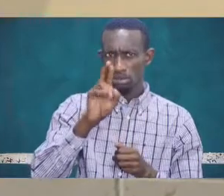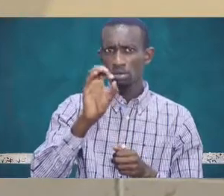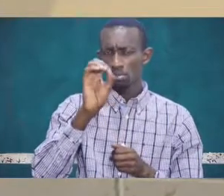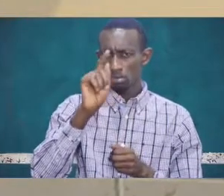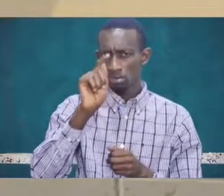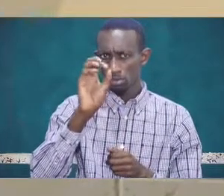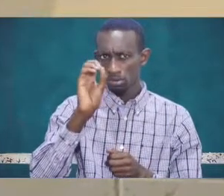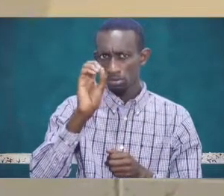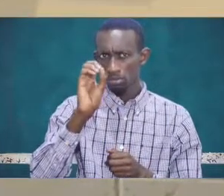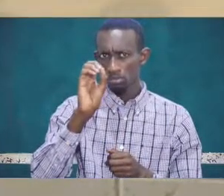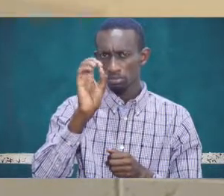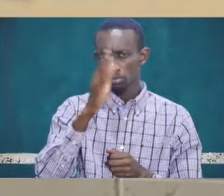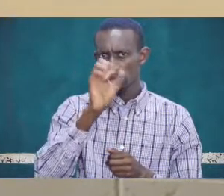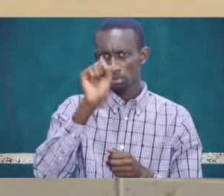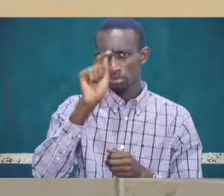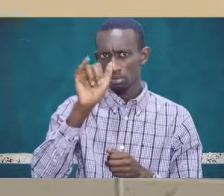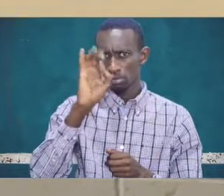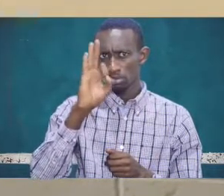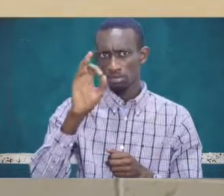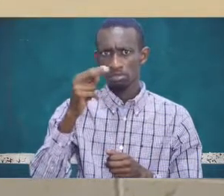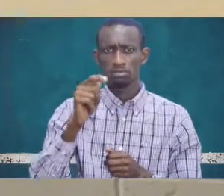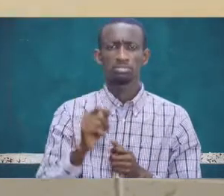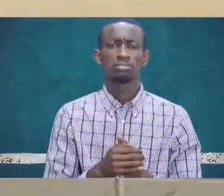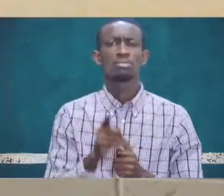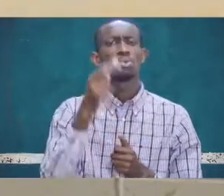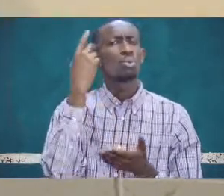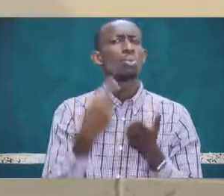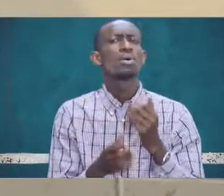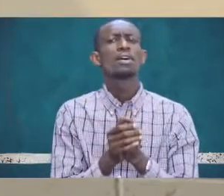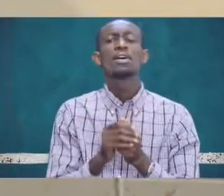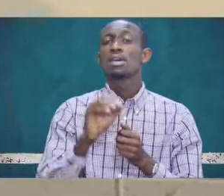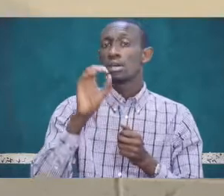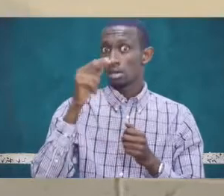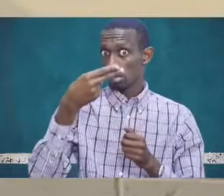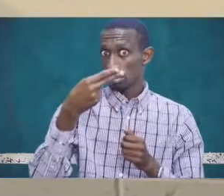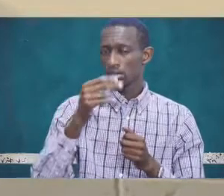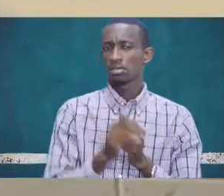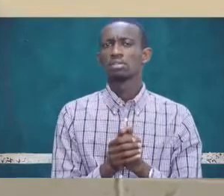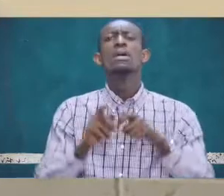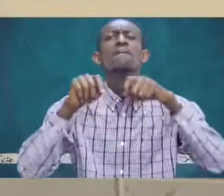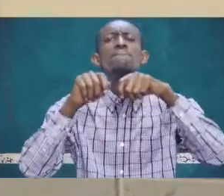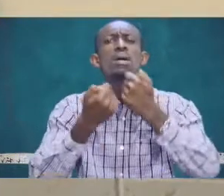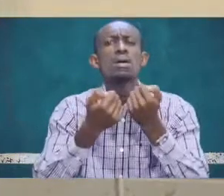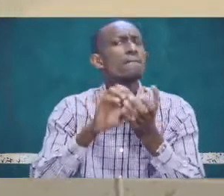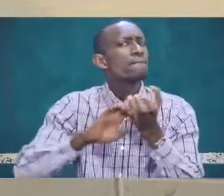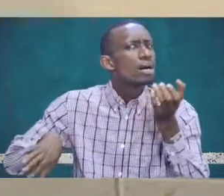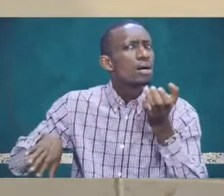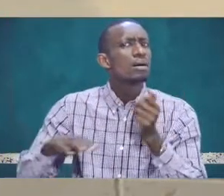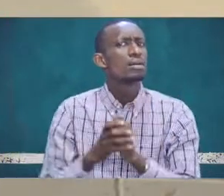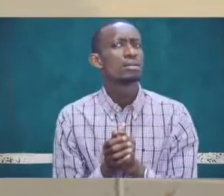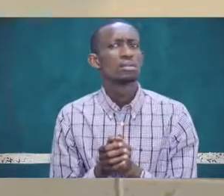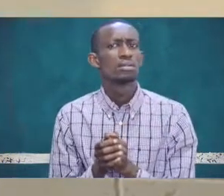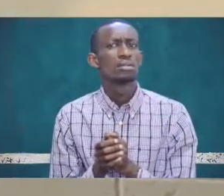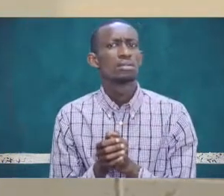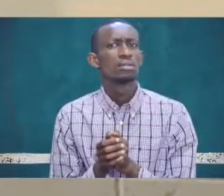Proton shift. And what do we mean by the proton shift? The hydrogen breaks away and it does